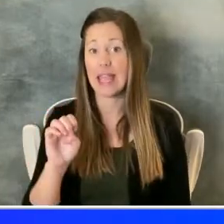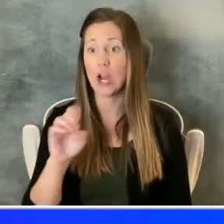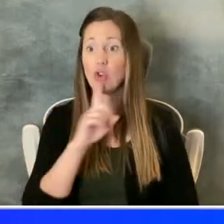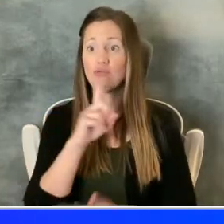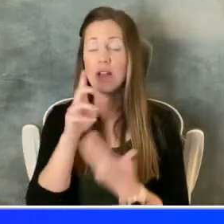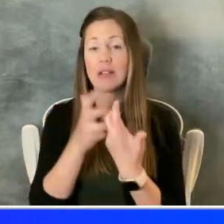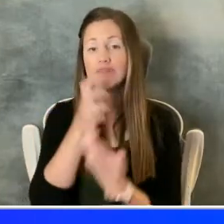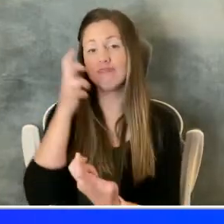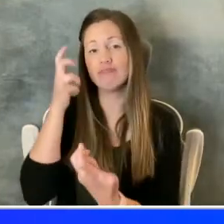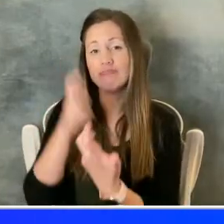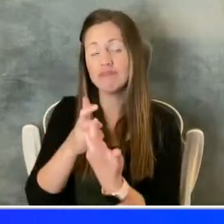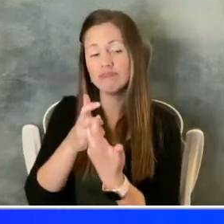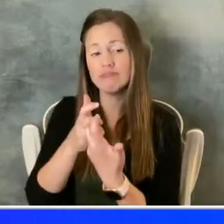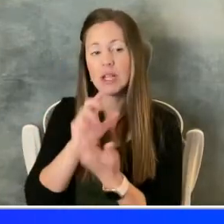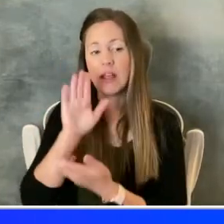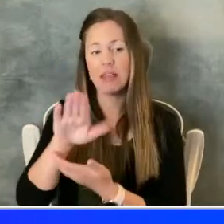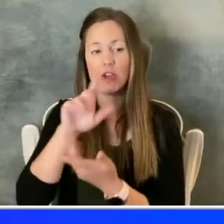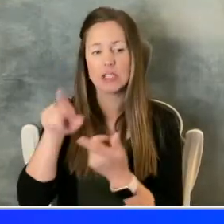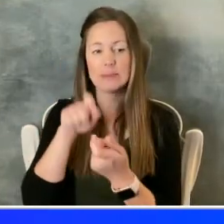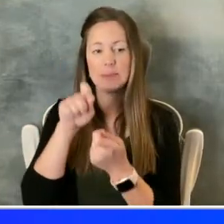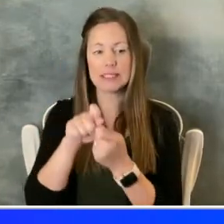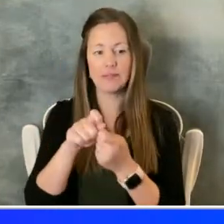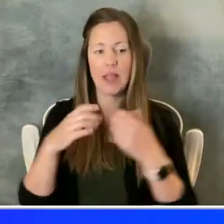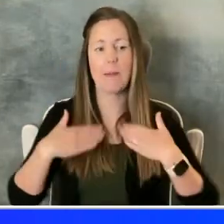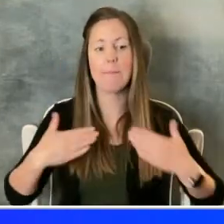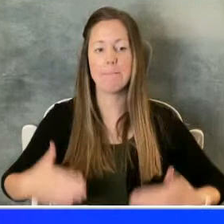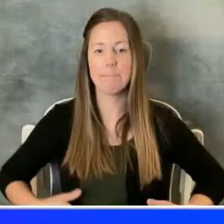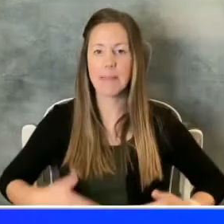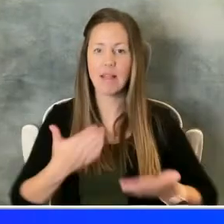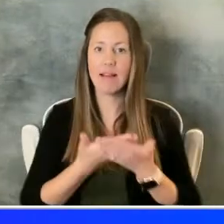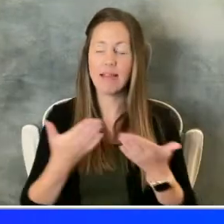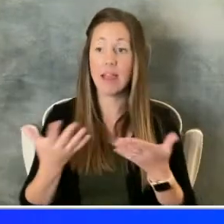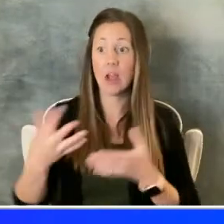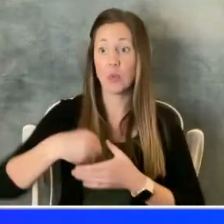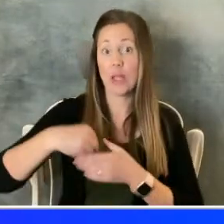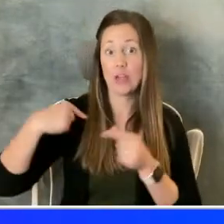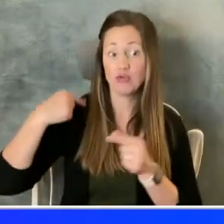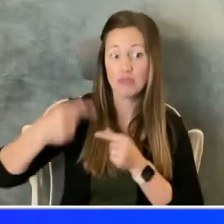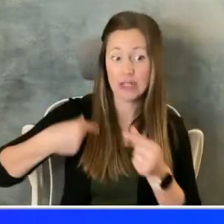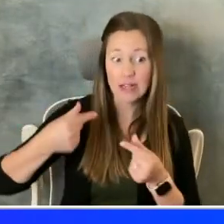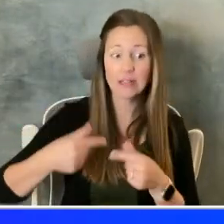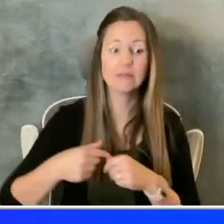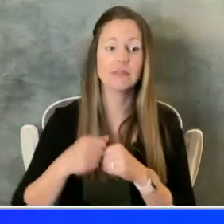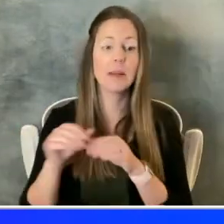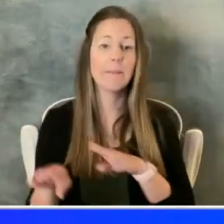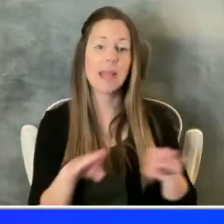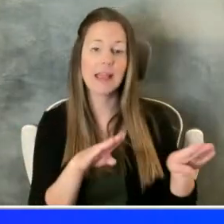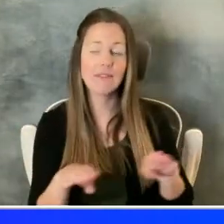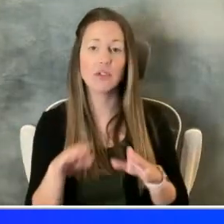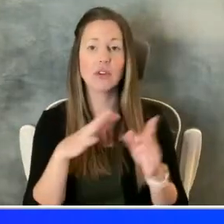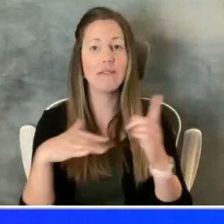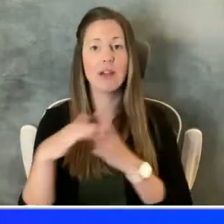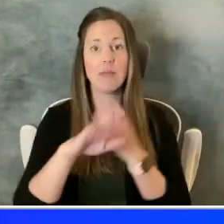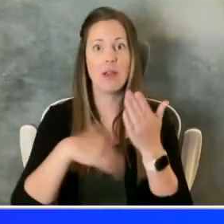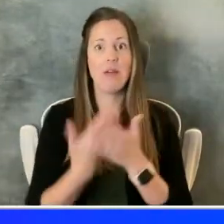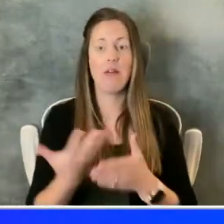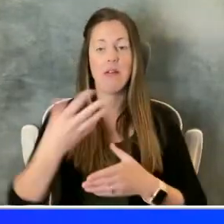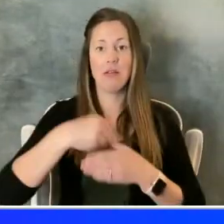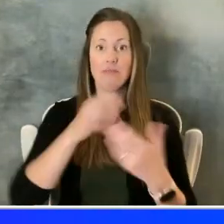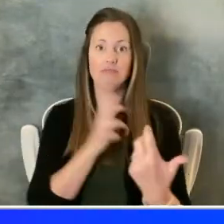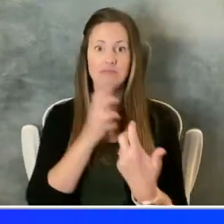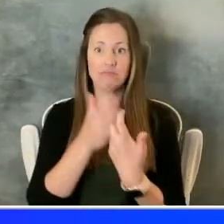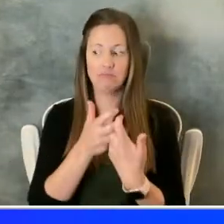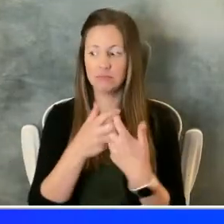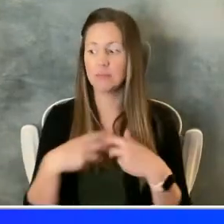specific biologic factors, including genetic factors, behavioral factors, environmental factors, and other